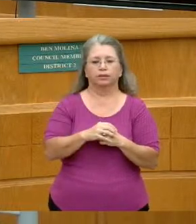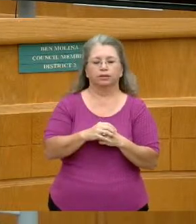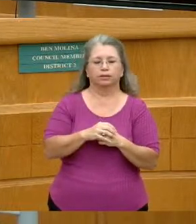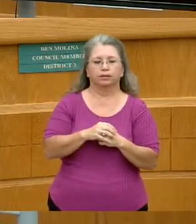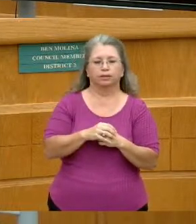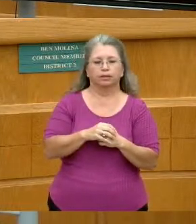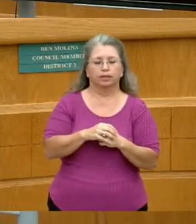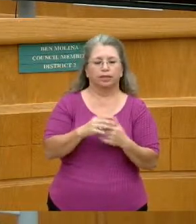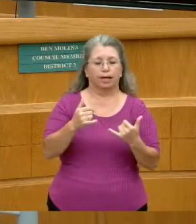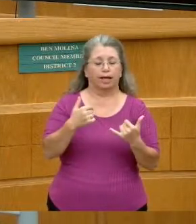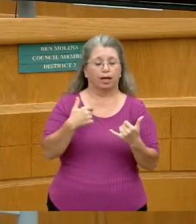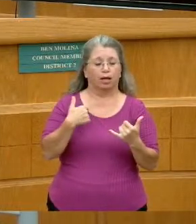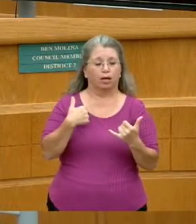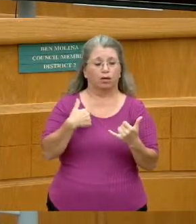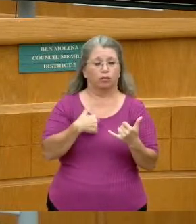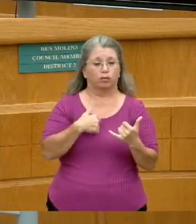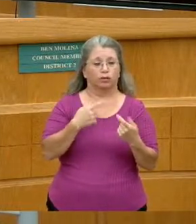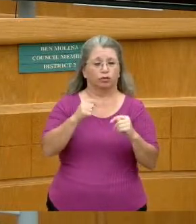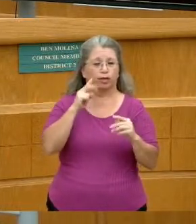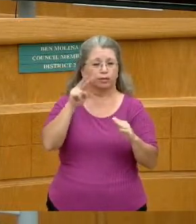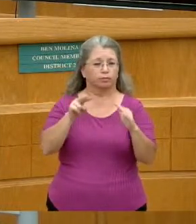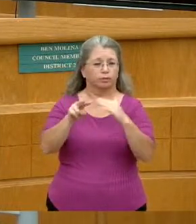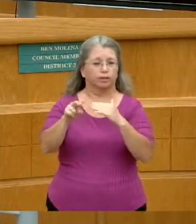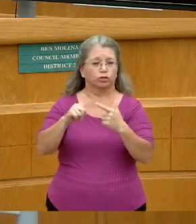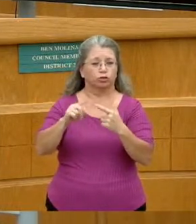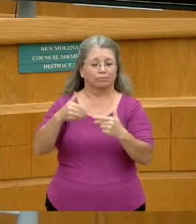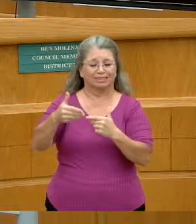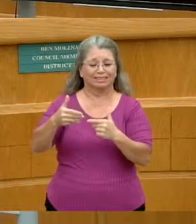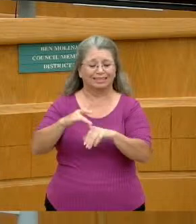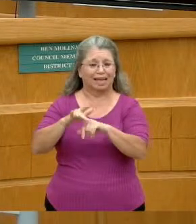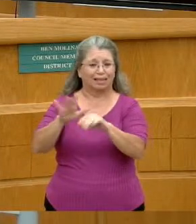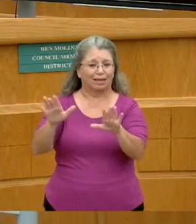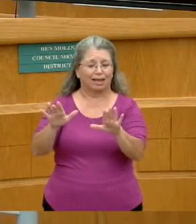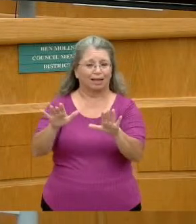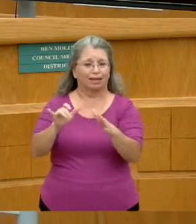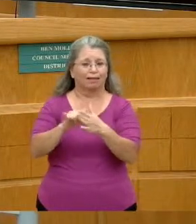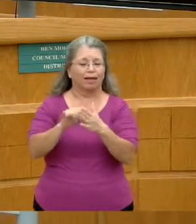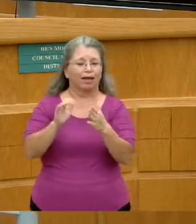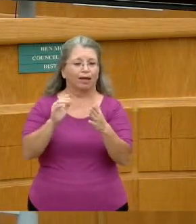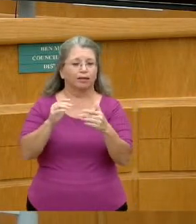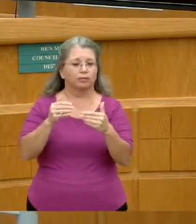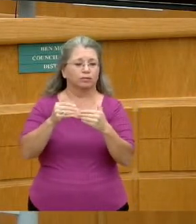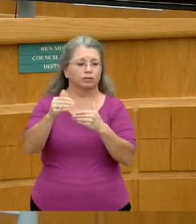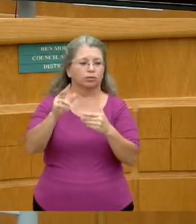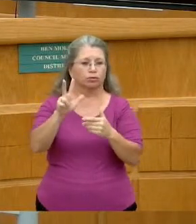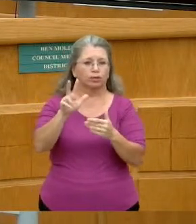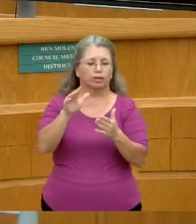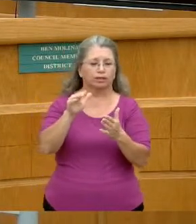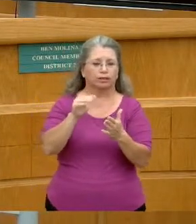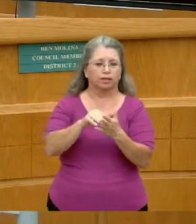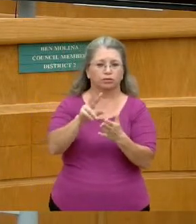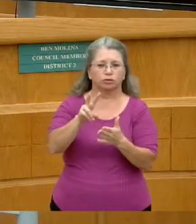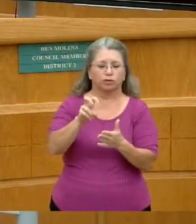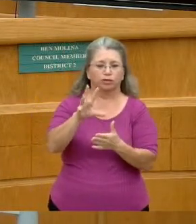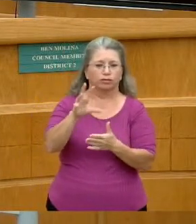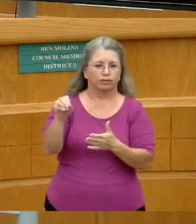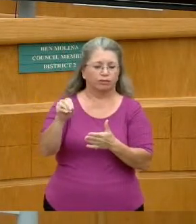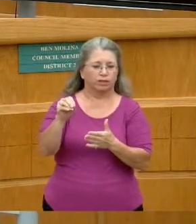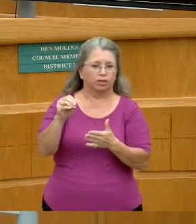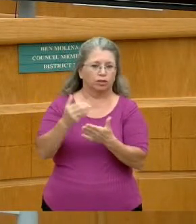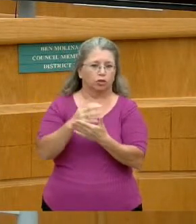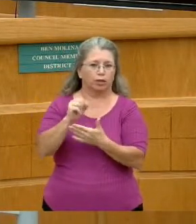which is Sunday. If you don't remember, that went to 3,250 new cases since May